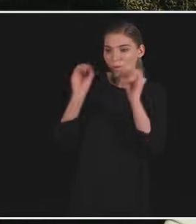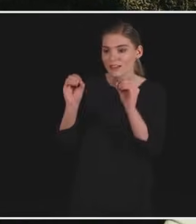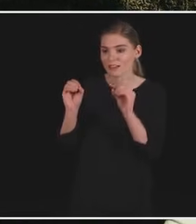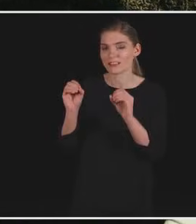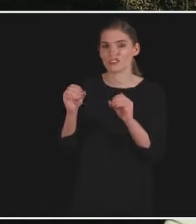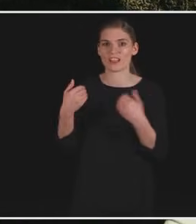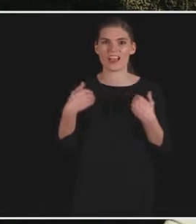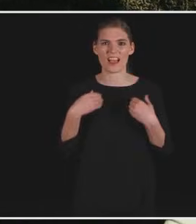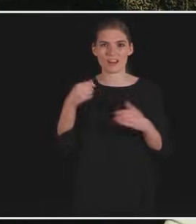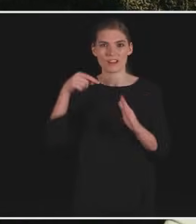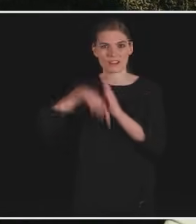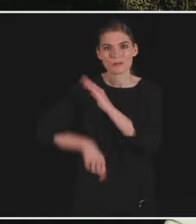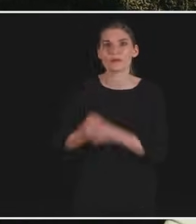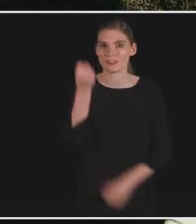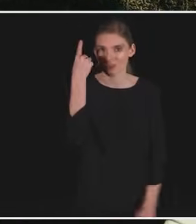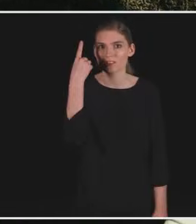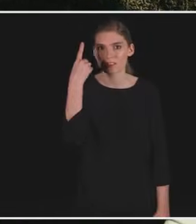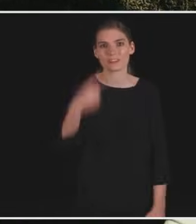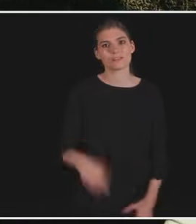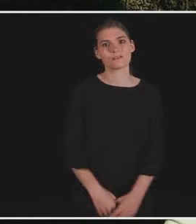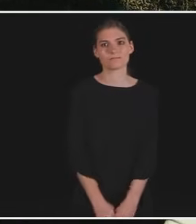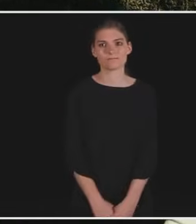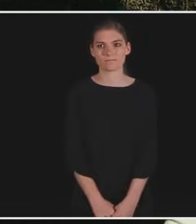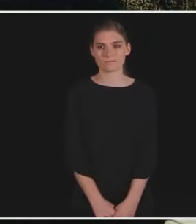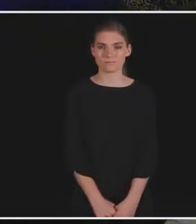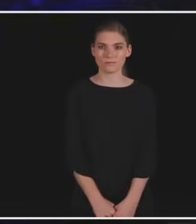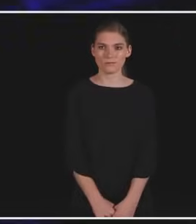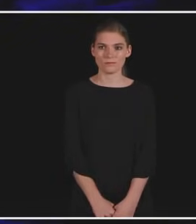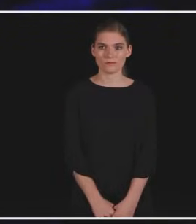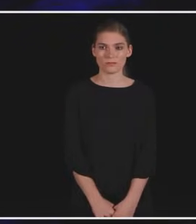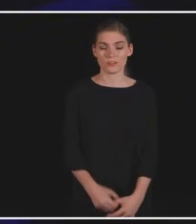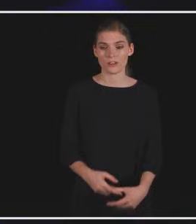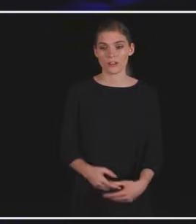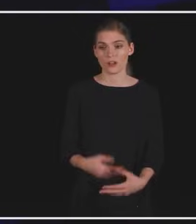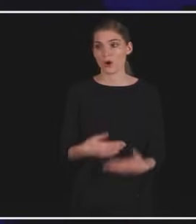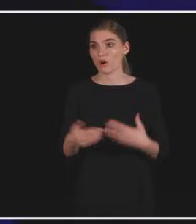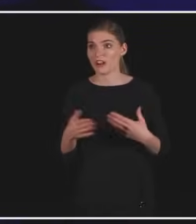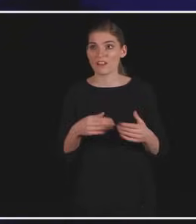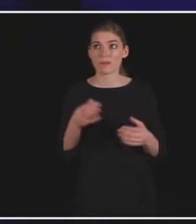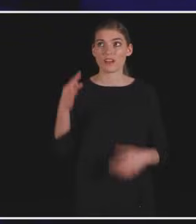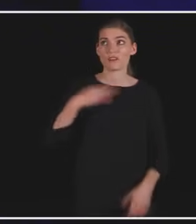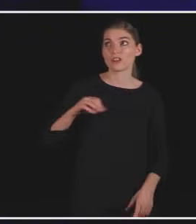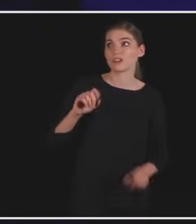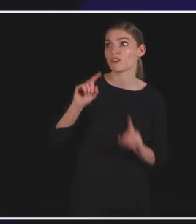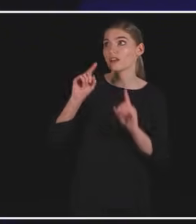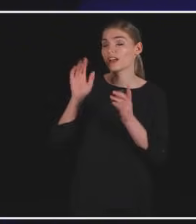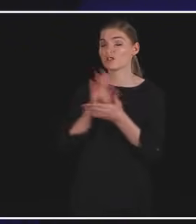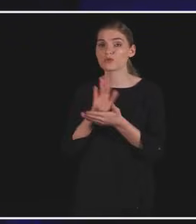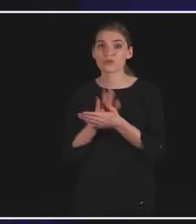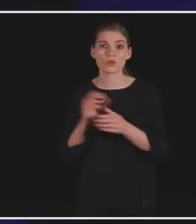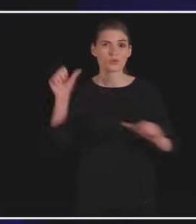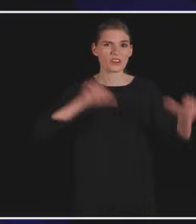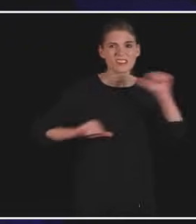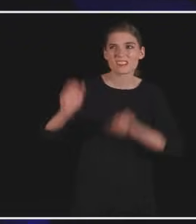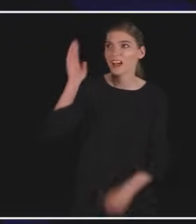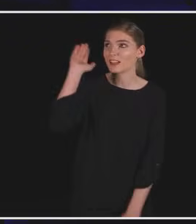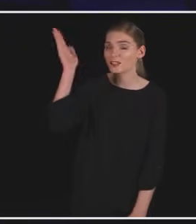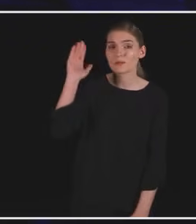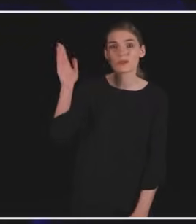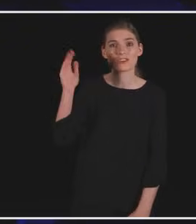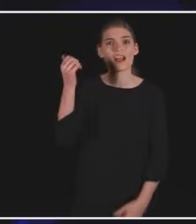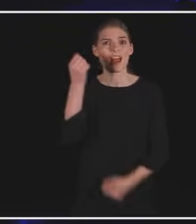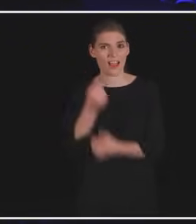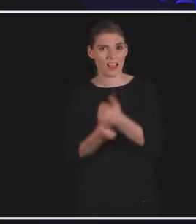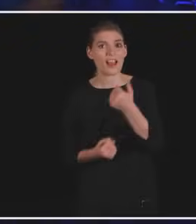if not more, when you're teaching others. Whether it's by volunteering at educational competitions, presenting